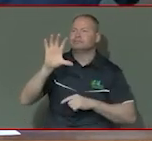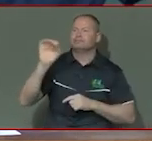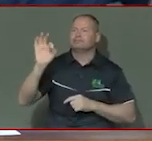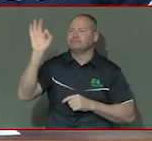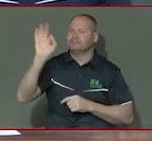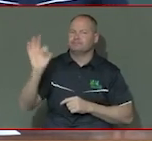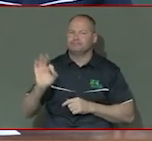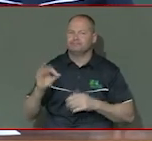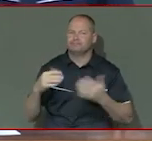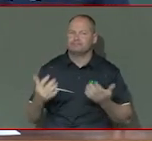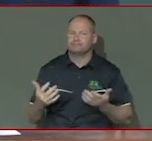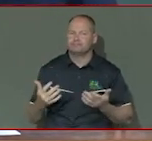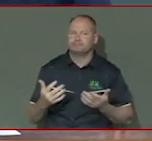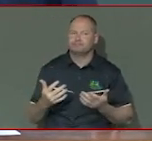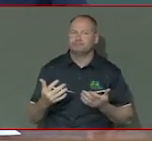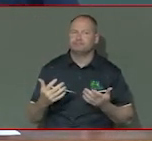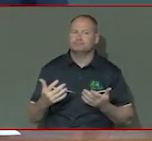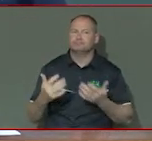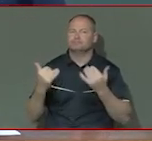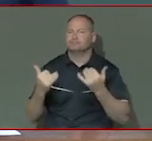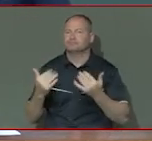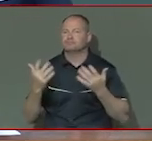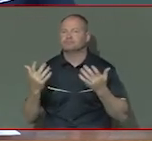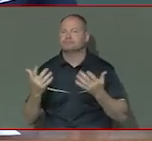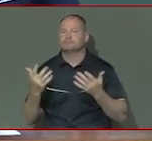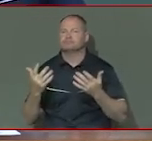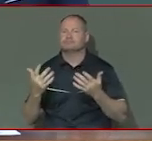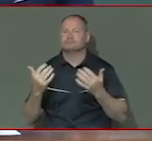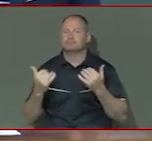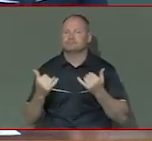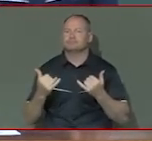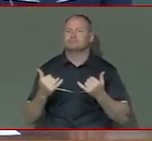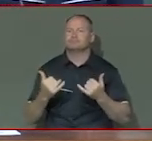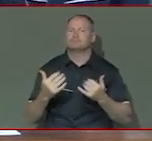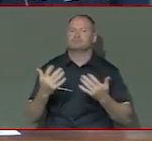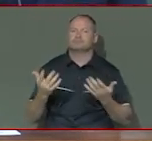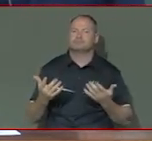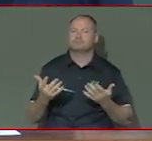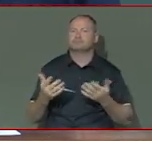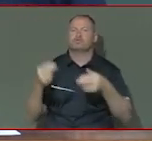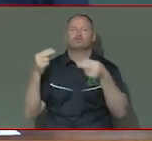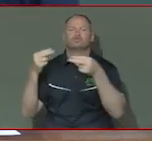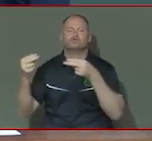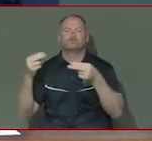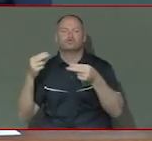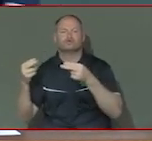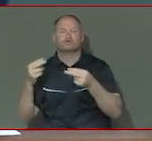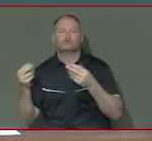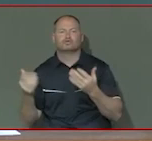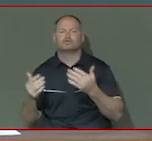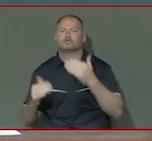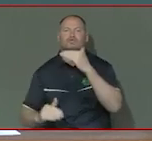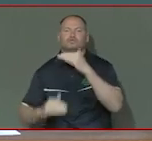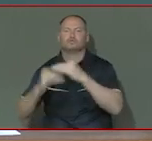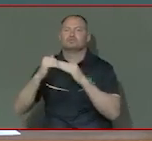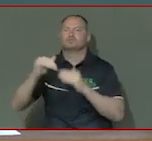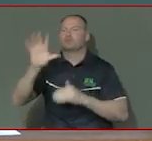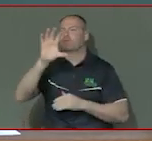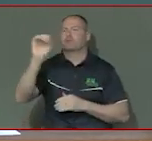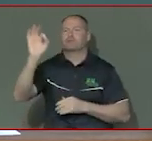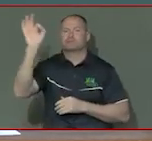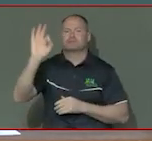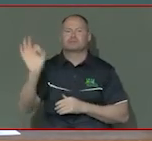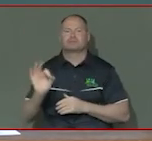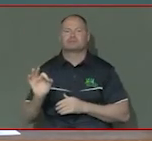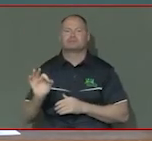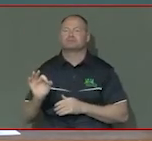50%, and then nothing is 50%, it's only 20% in all the items. You see that in these clothing stores. All the boards say up to